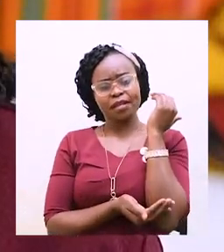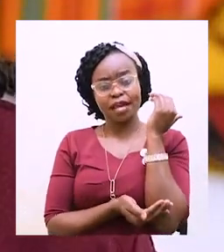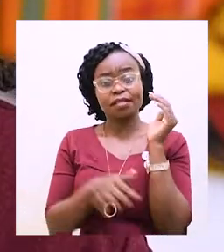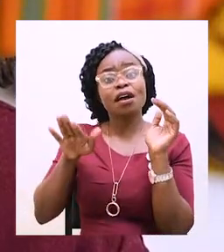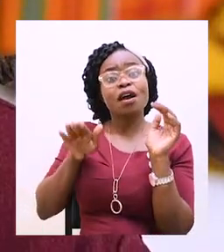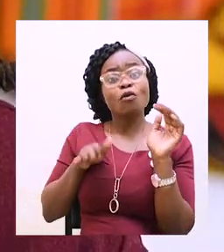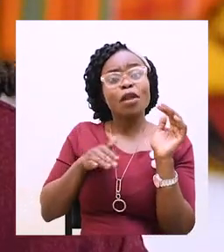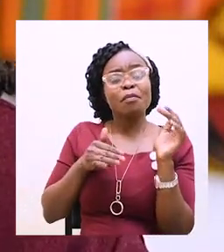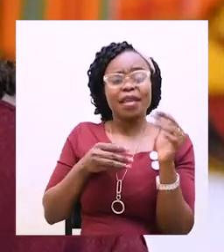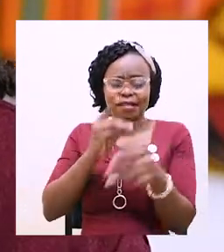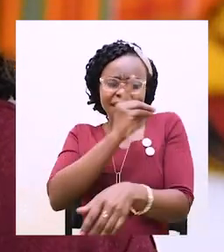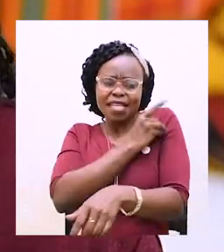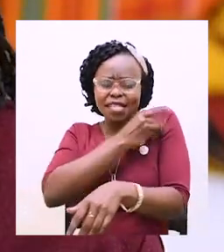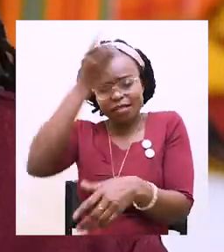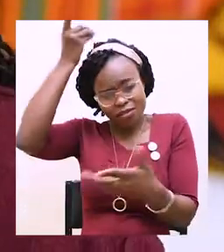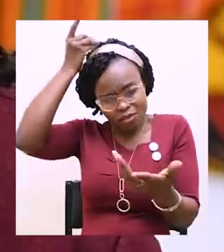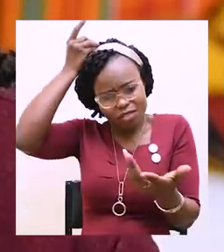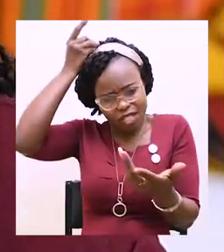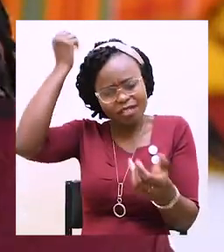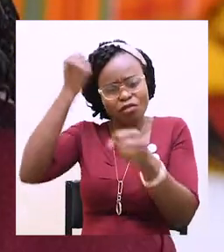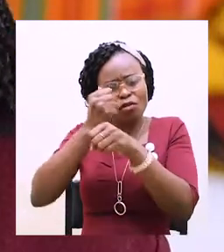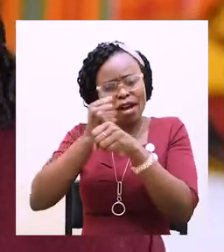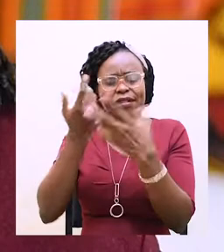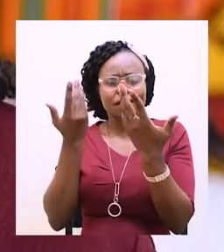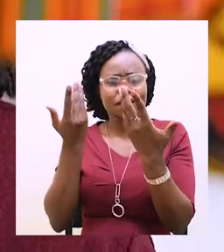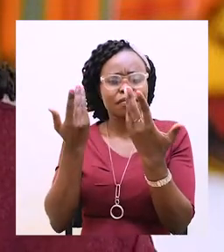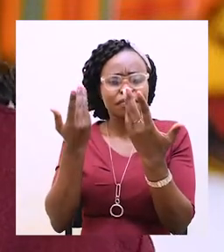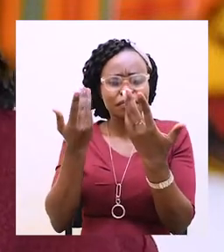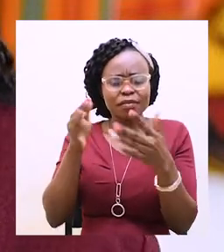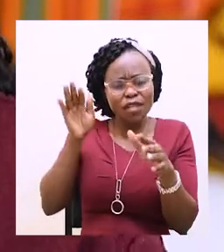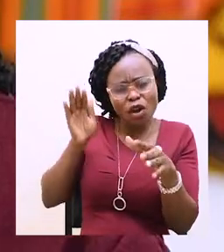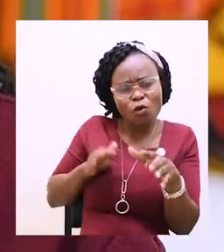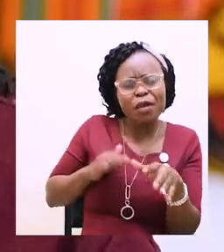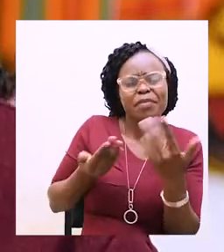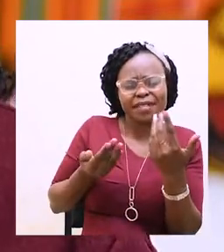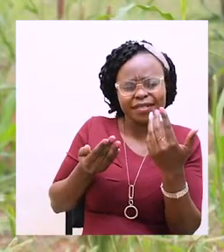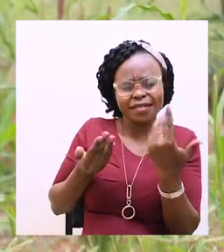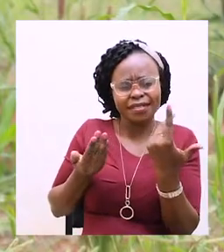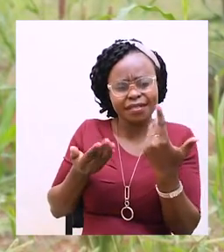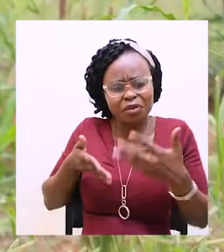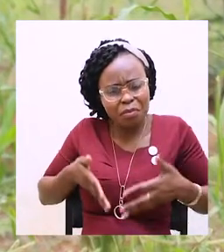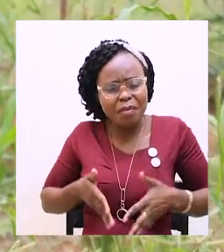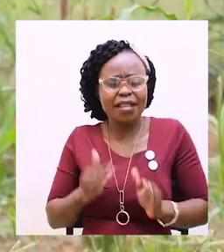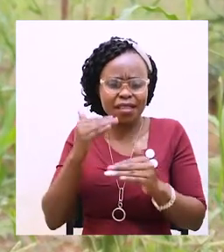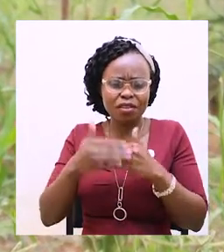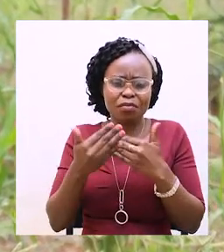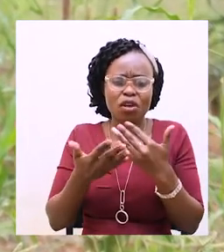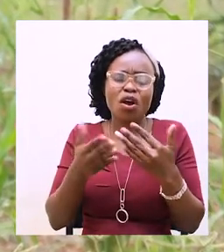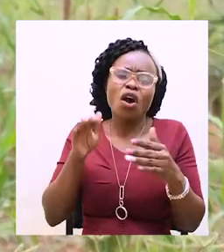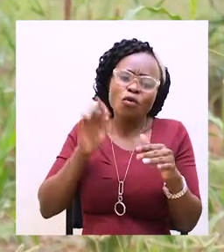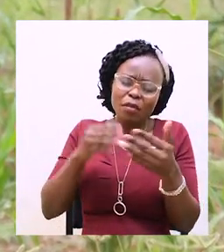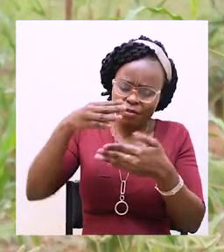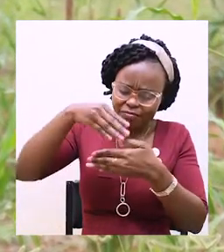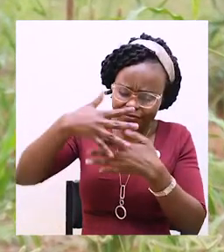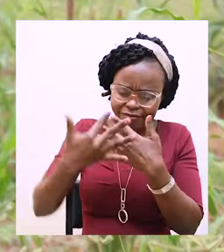the women who are nurses and doctors who have to go for shifts, the women who go into labor, for instance, the women who will